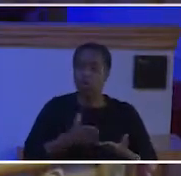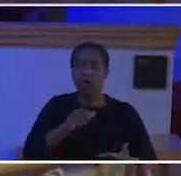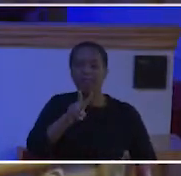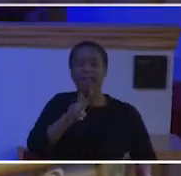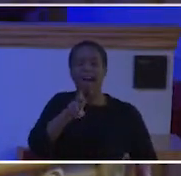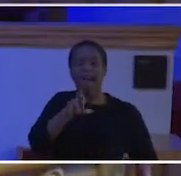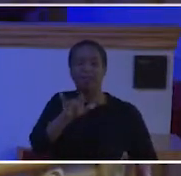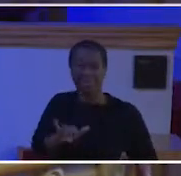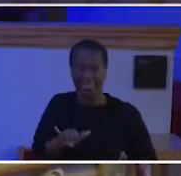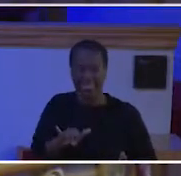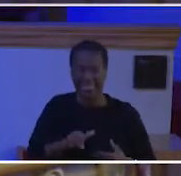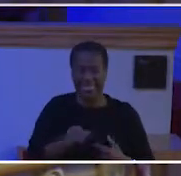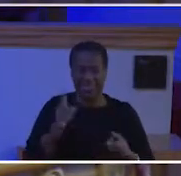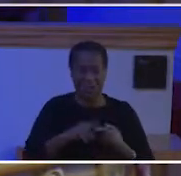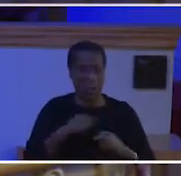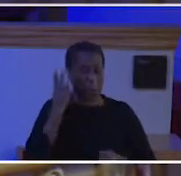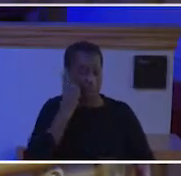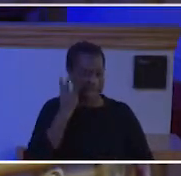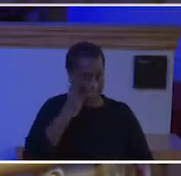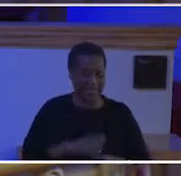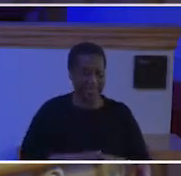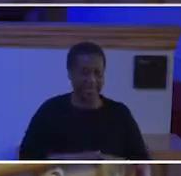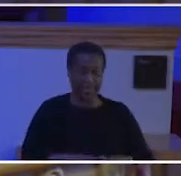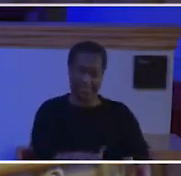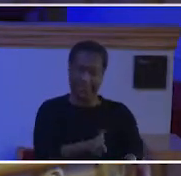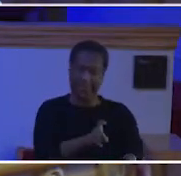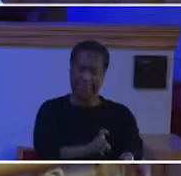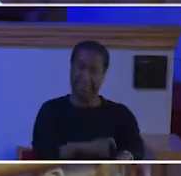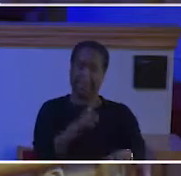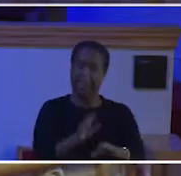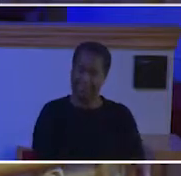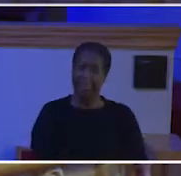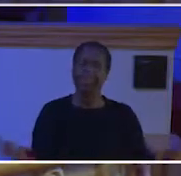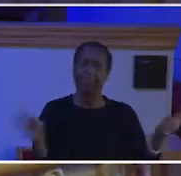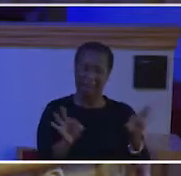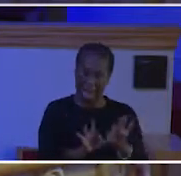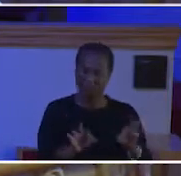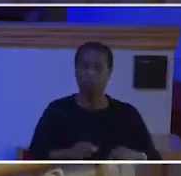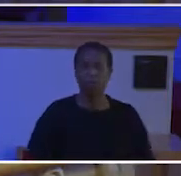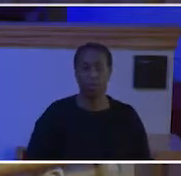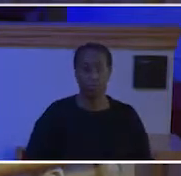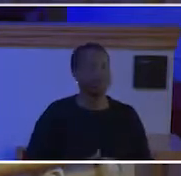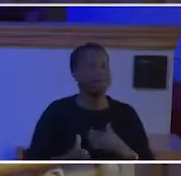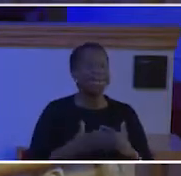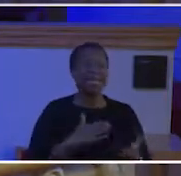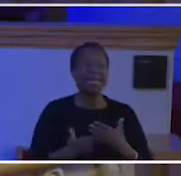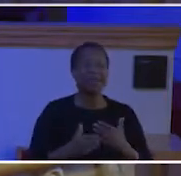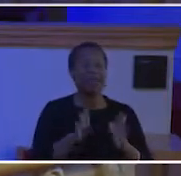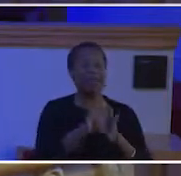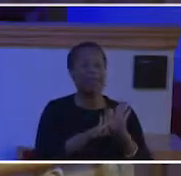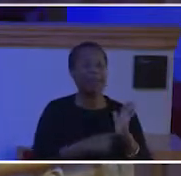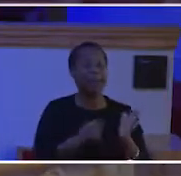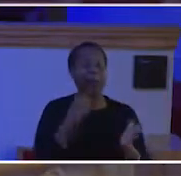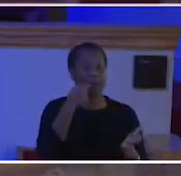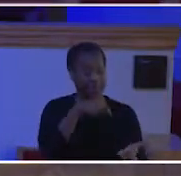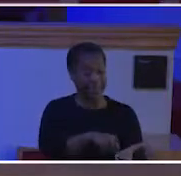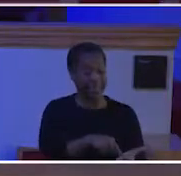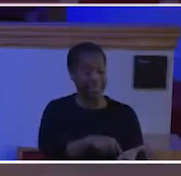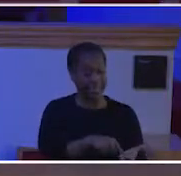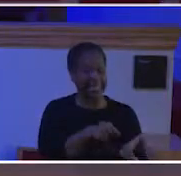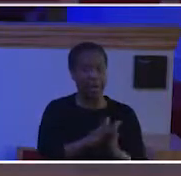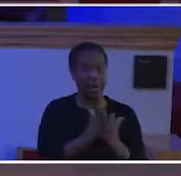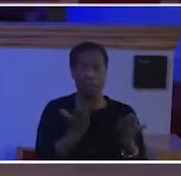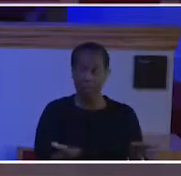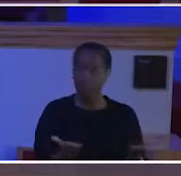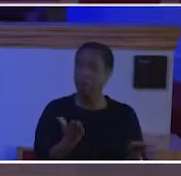vino. Yes, timing matters. Even the Bible says in the book of